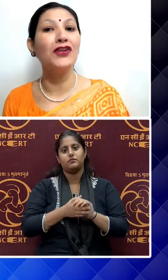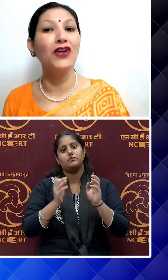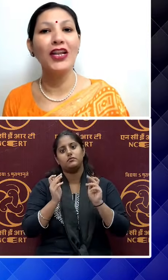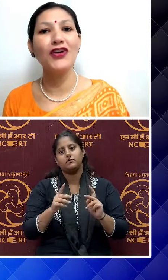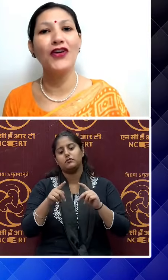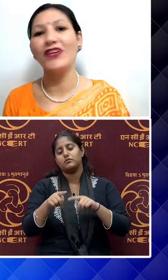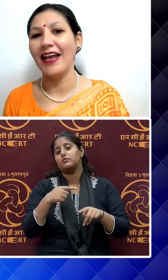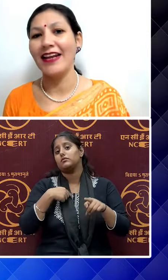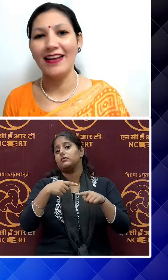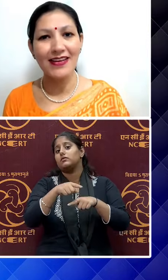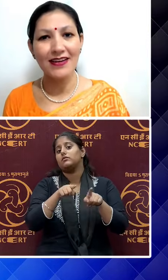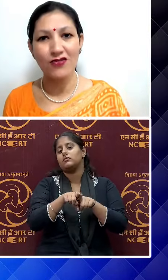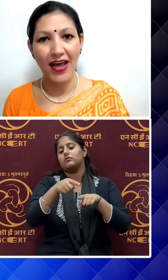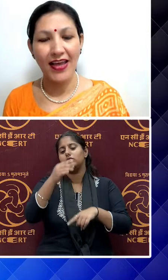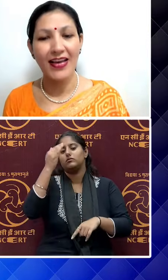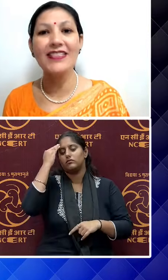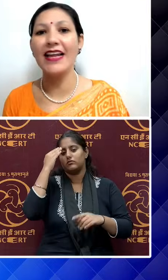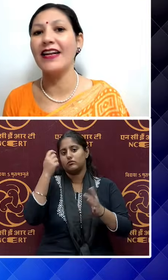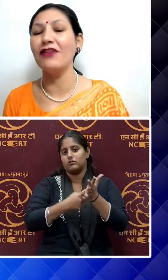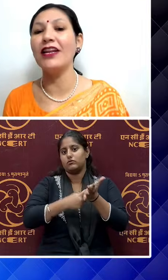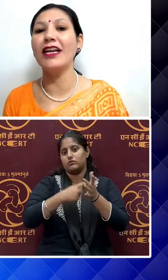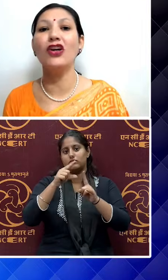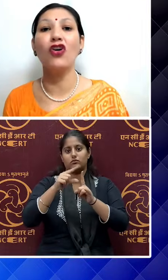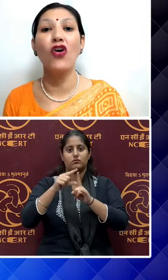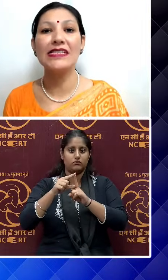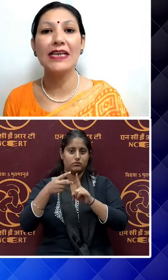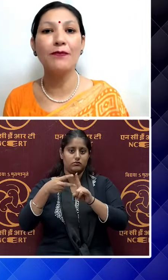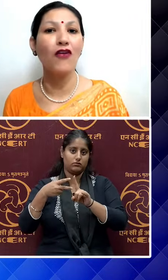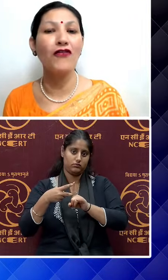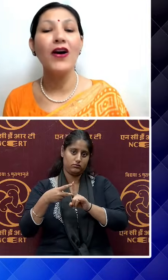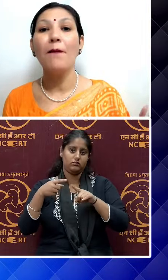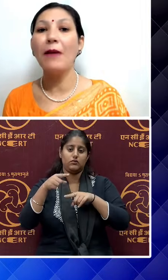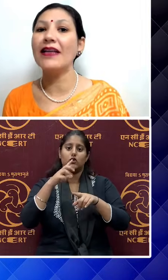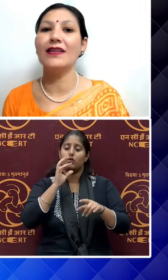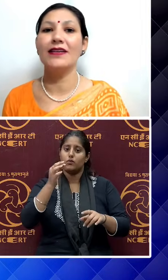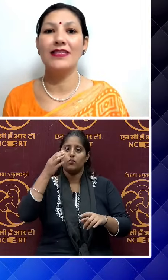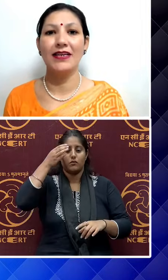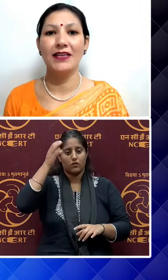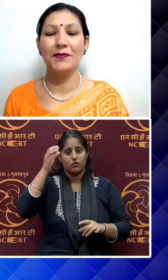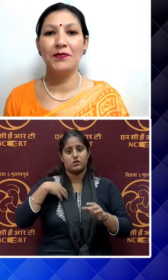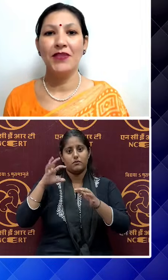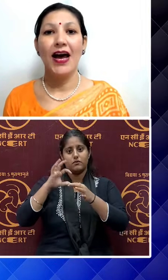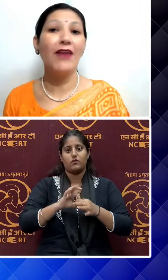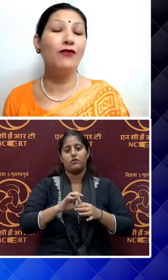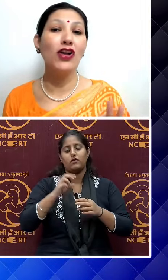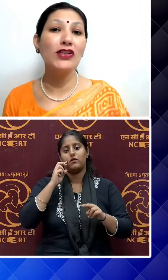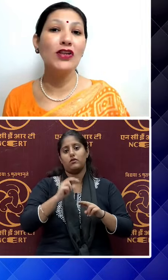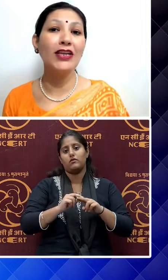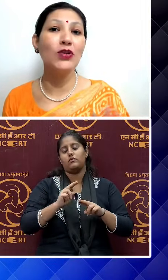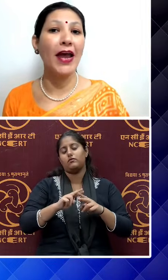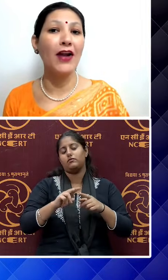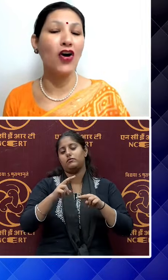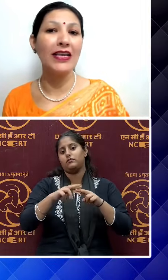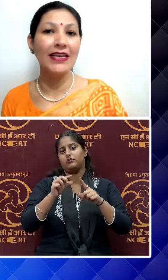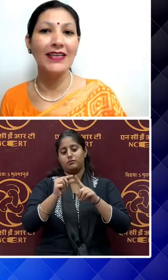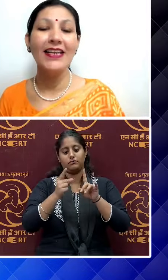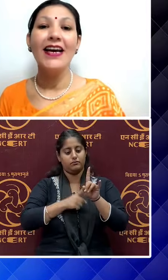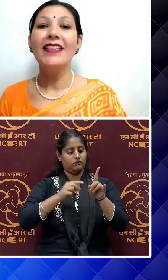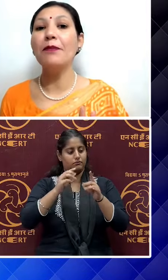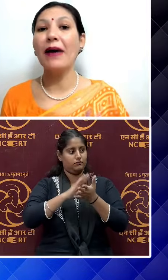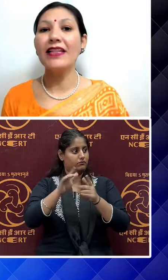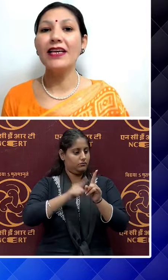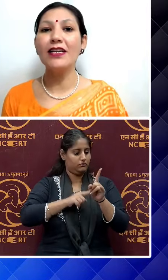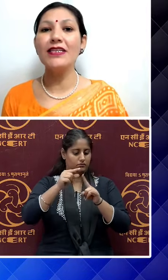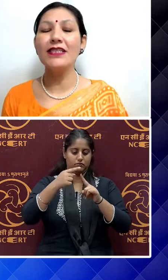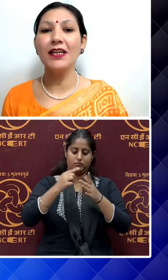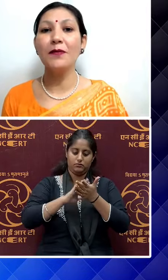by the knowledge of the right angled triangles and definitely the concept of Pythagoras theorem. I would also like to add on here